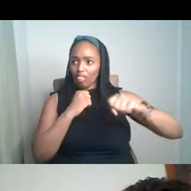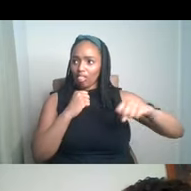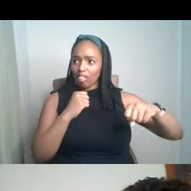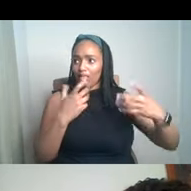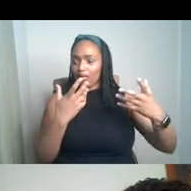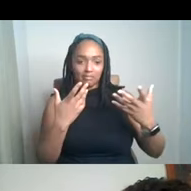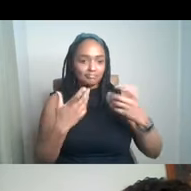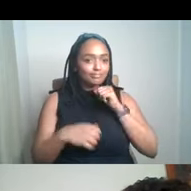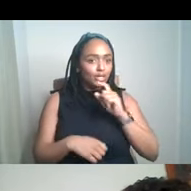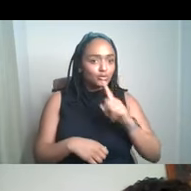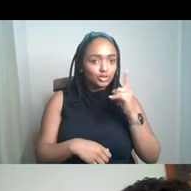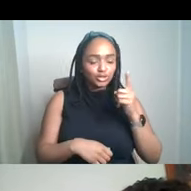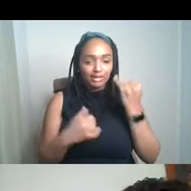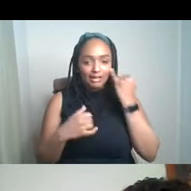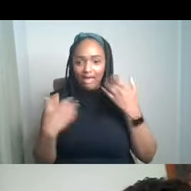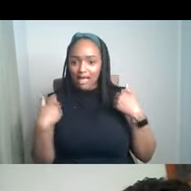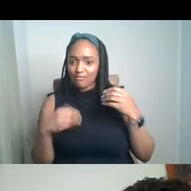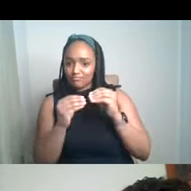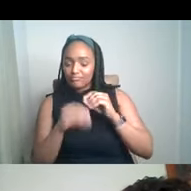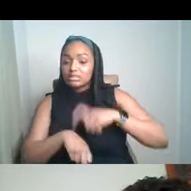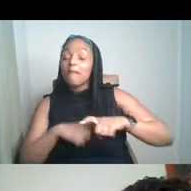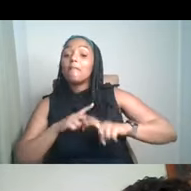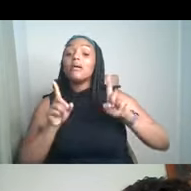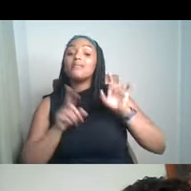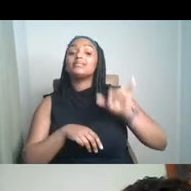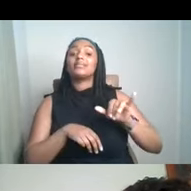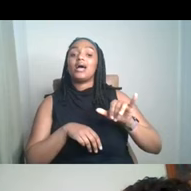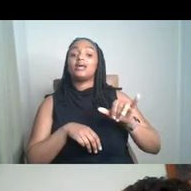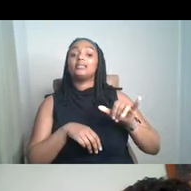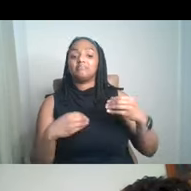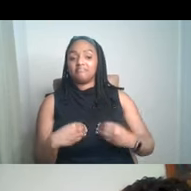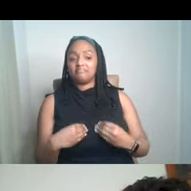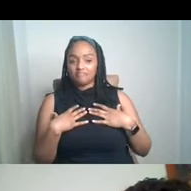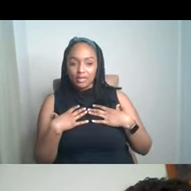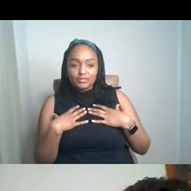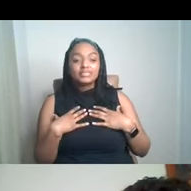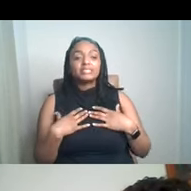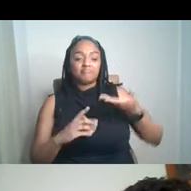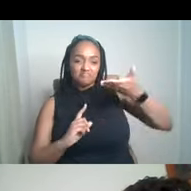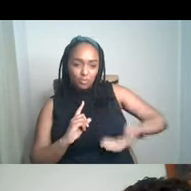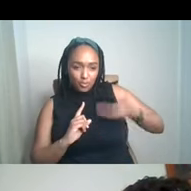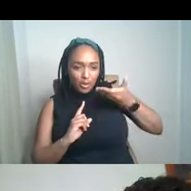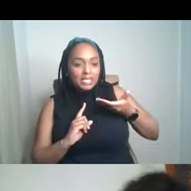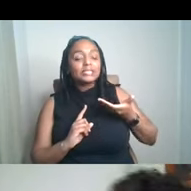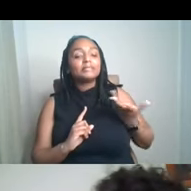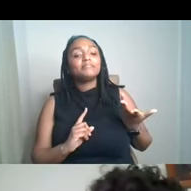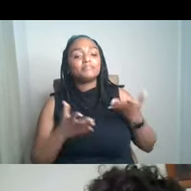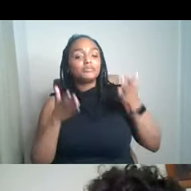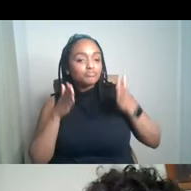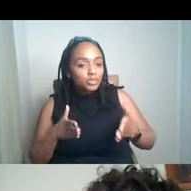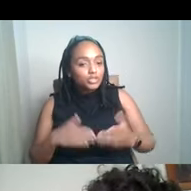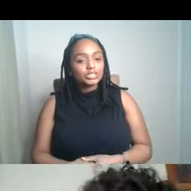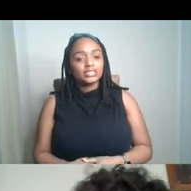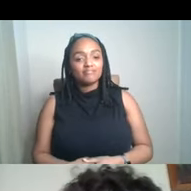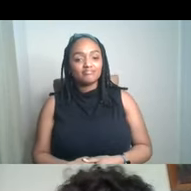but really that truly is me. That is who I am, a person, a being in